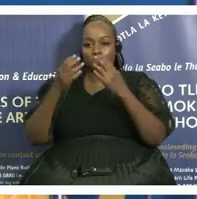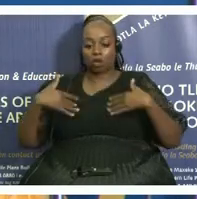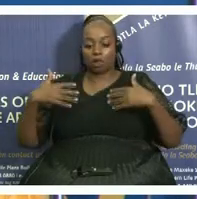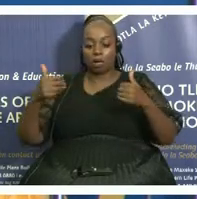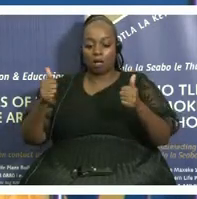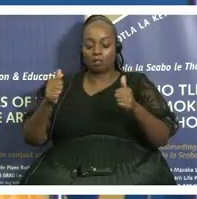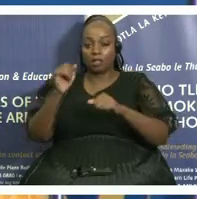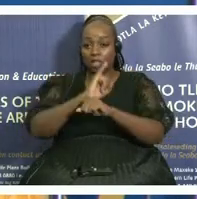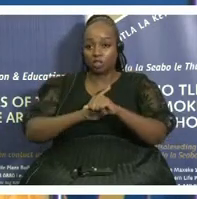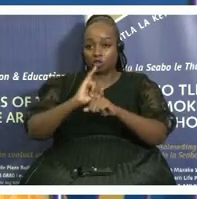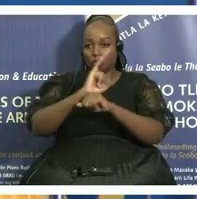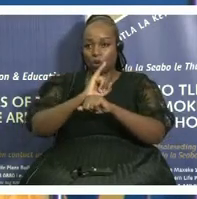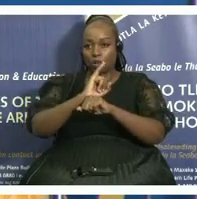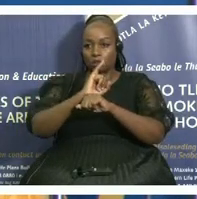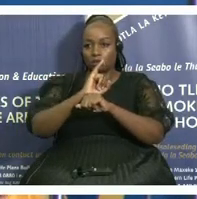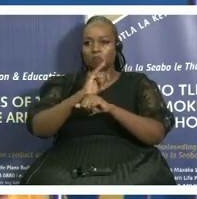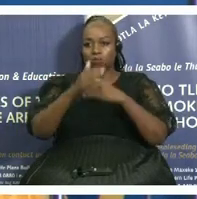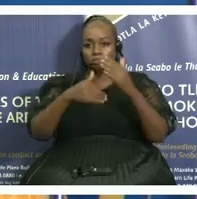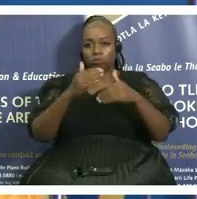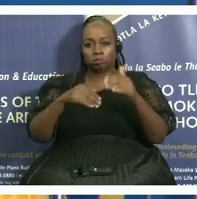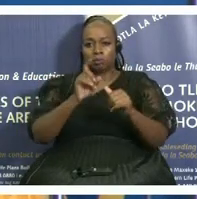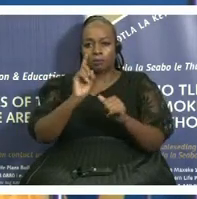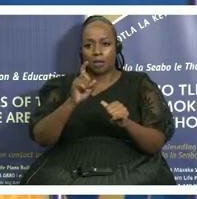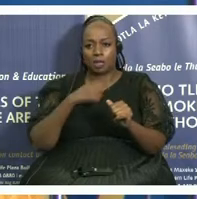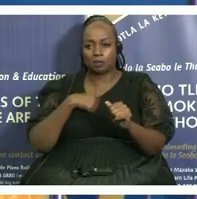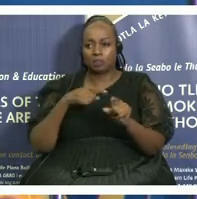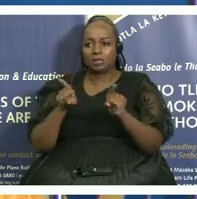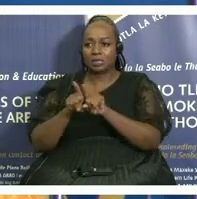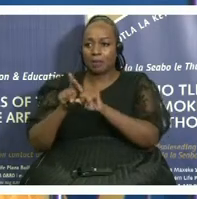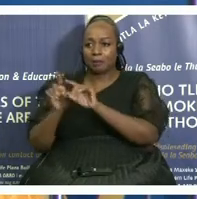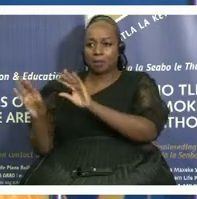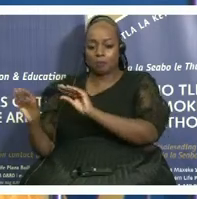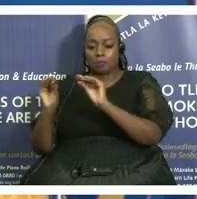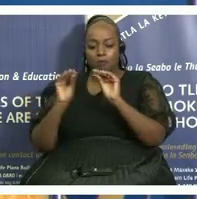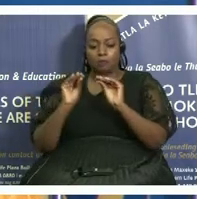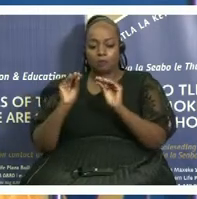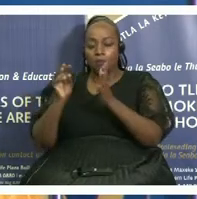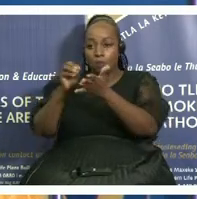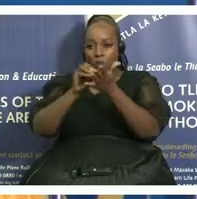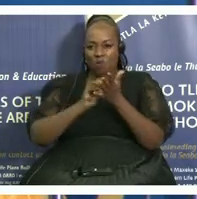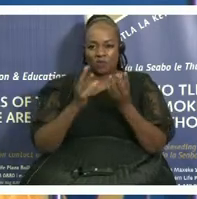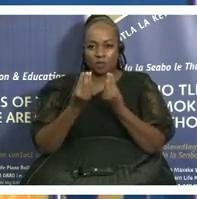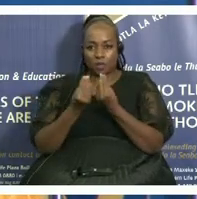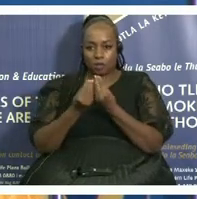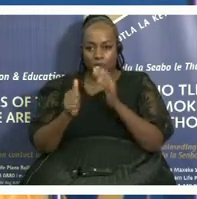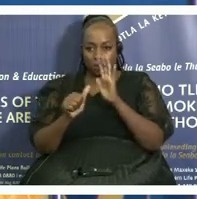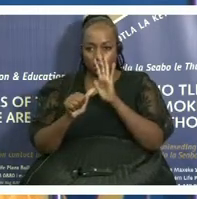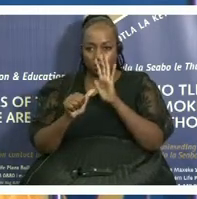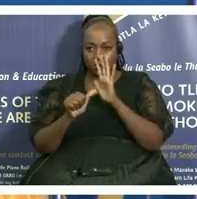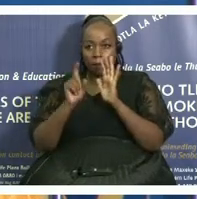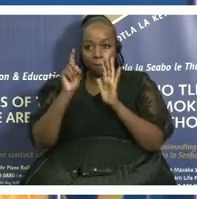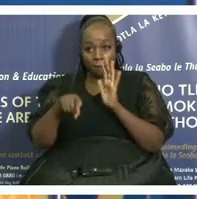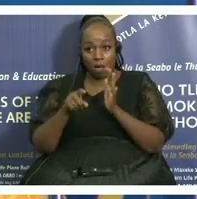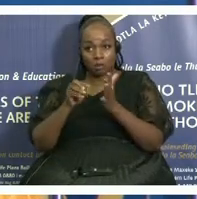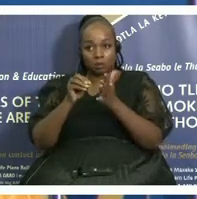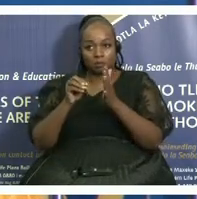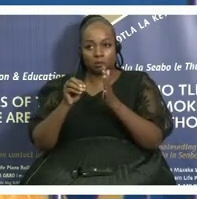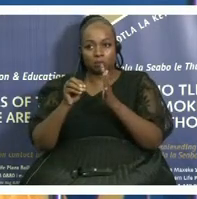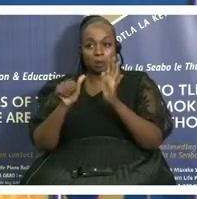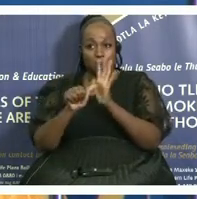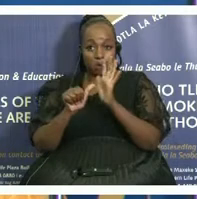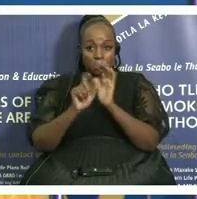equipment, medicine, and consumables. Engwe tlamele re yetse kwa bona